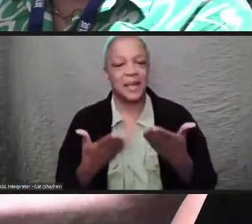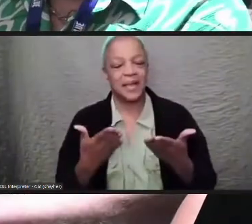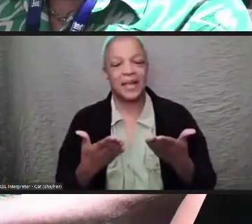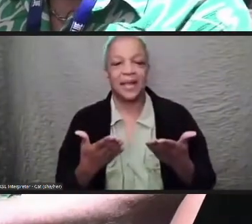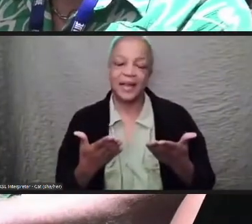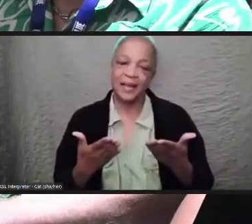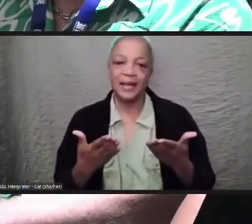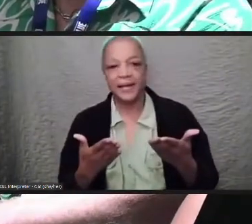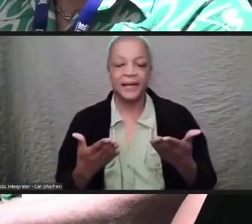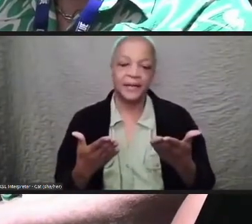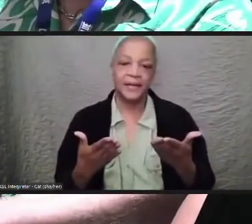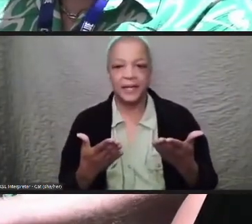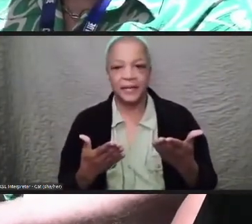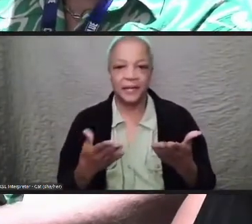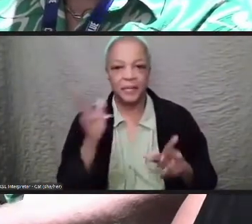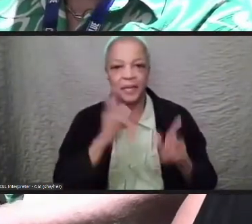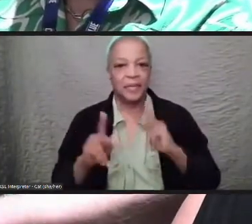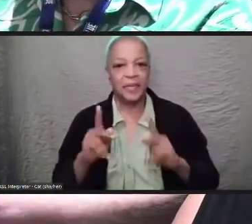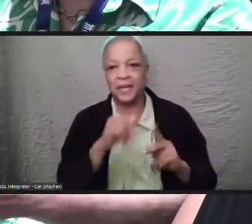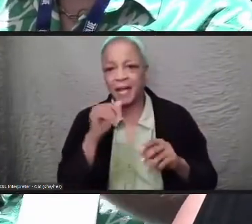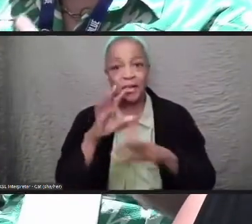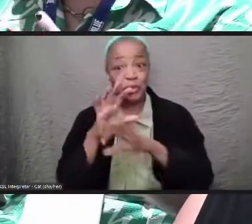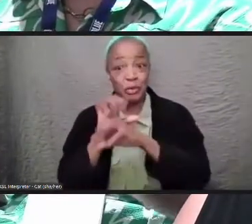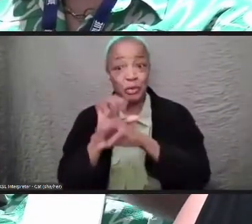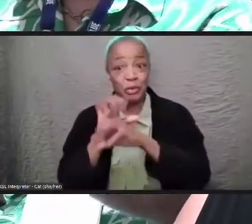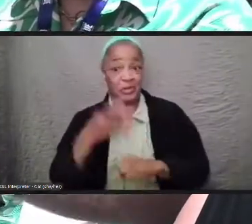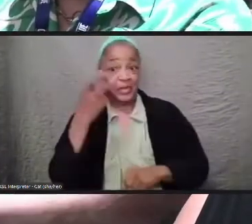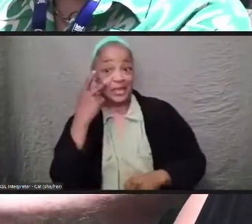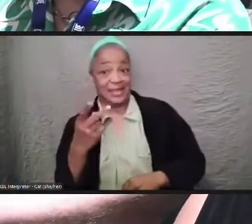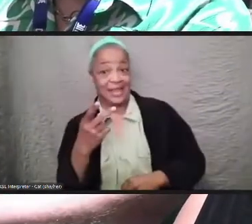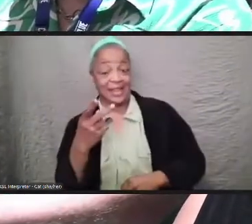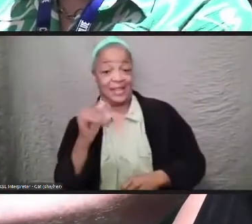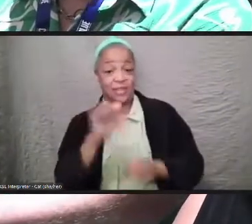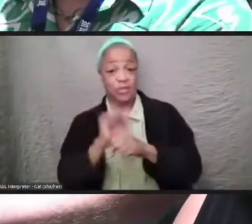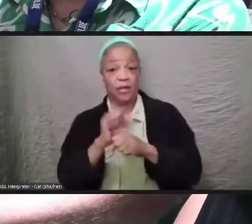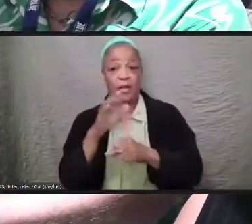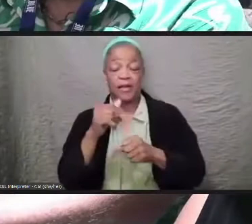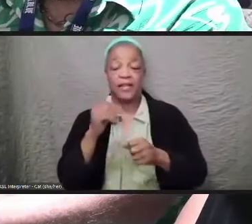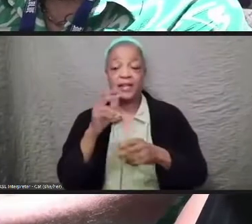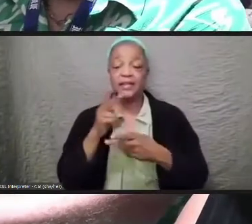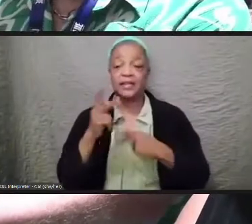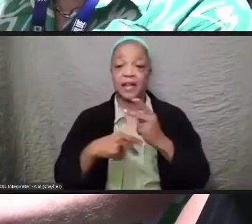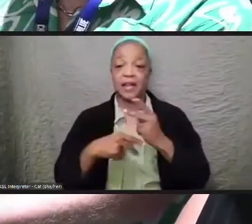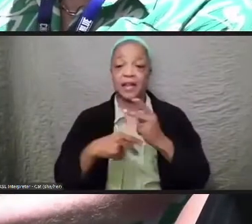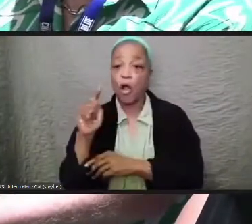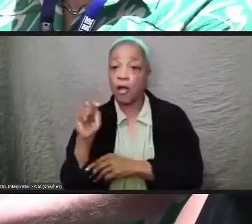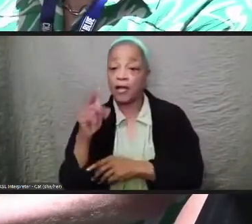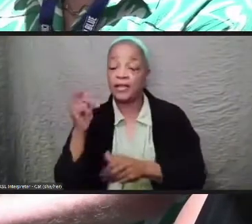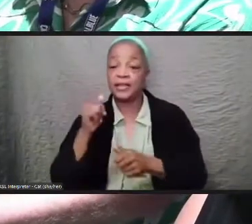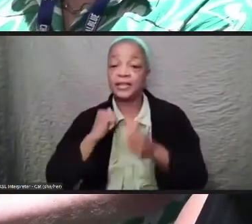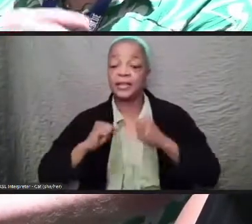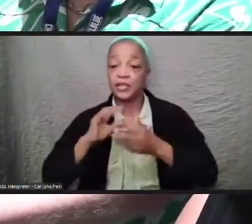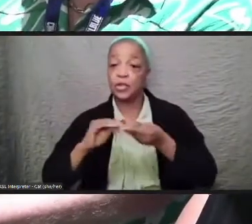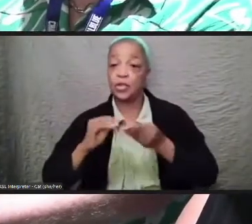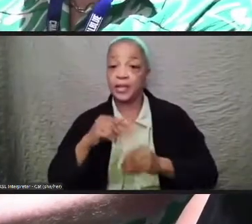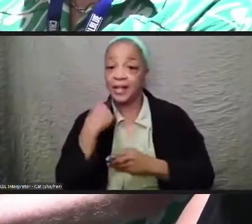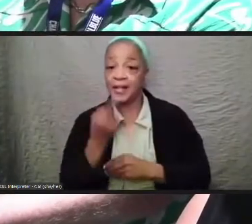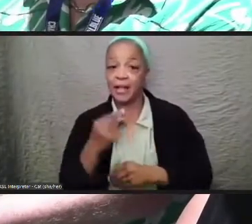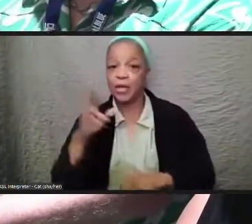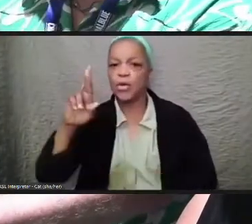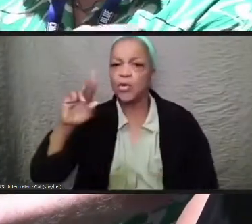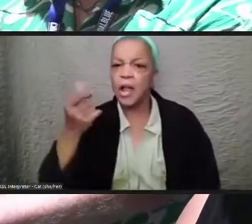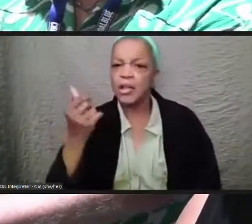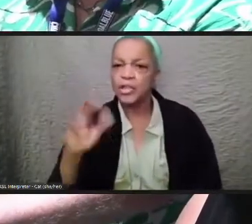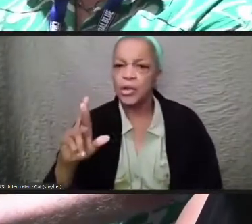necessarily folks are sort of used to presenting this kind of work or this kind of art form and storytelling. Roger, we didn't